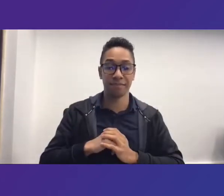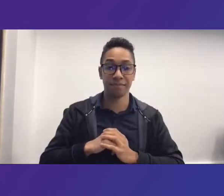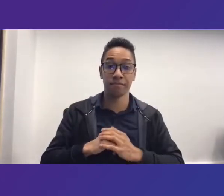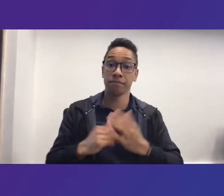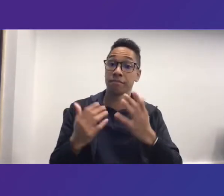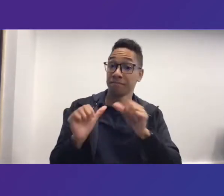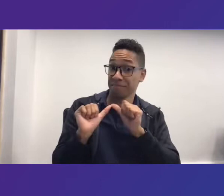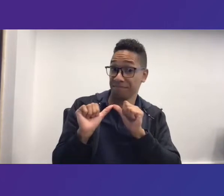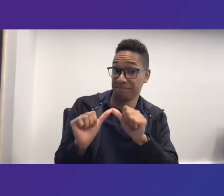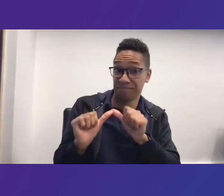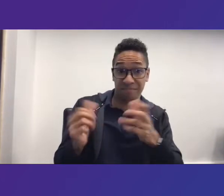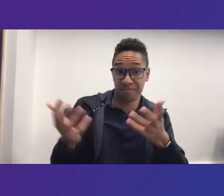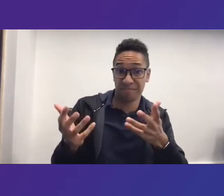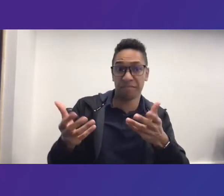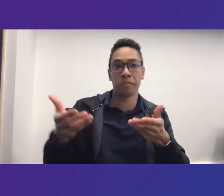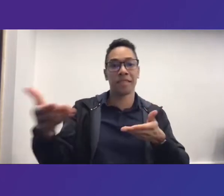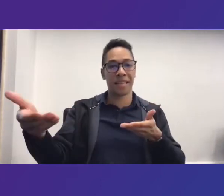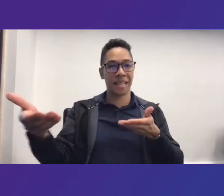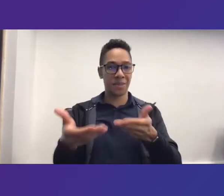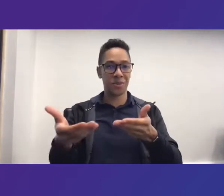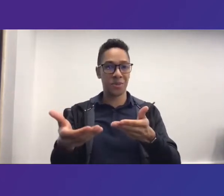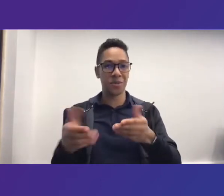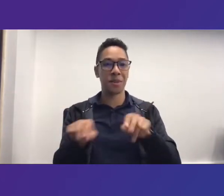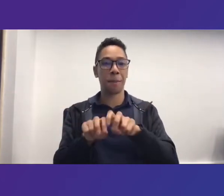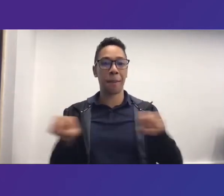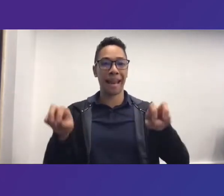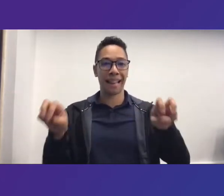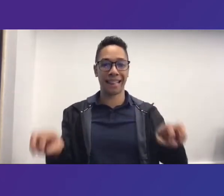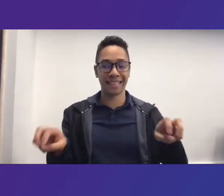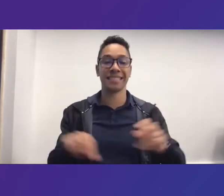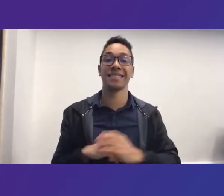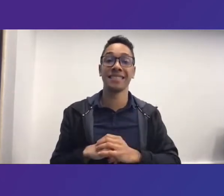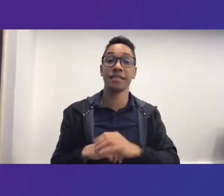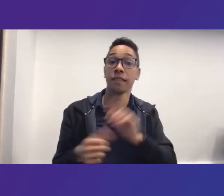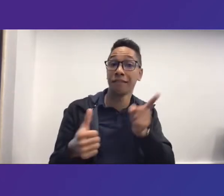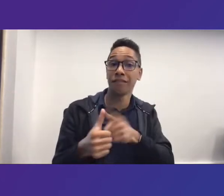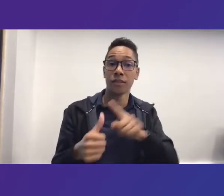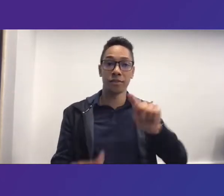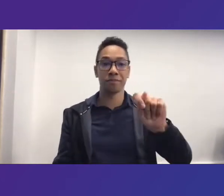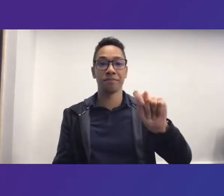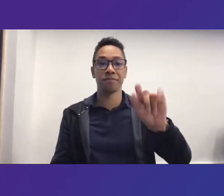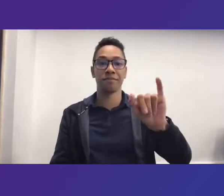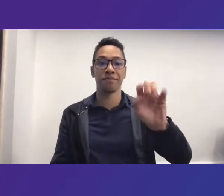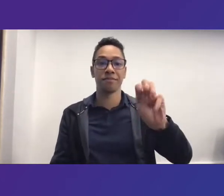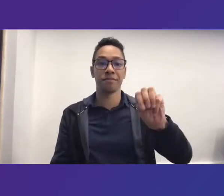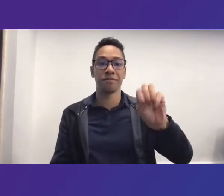continue by introducing our panelists. First, Timothy Edwards.